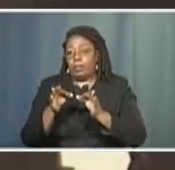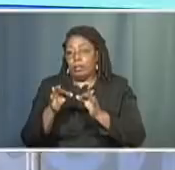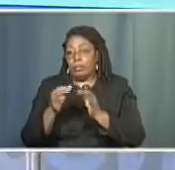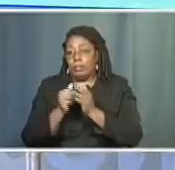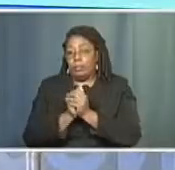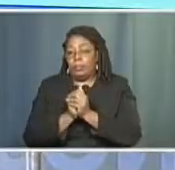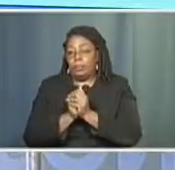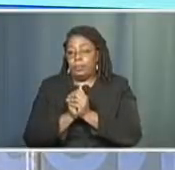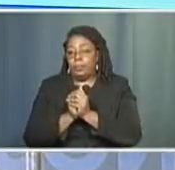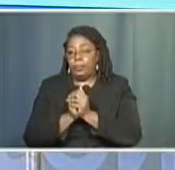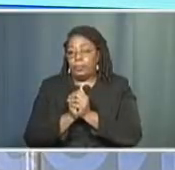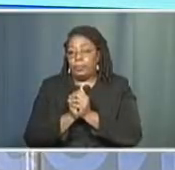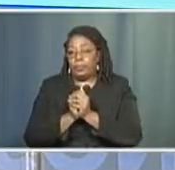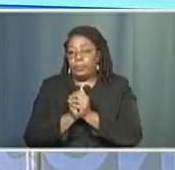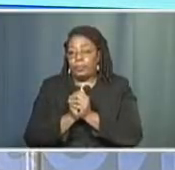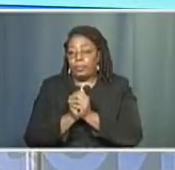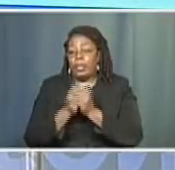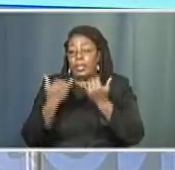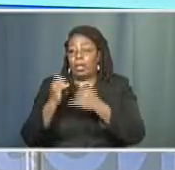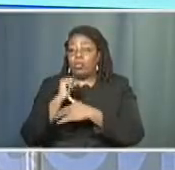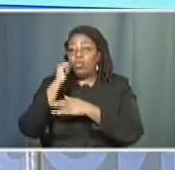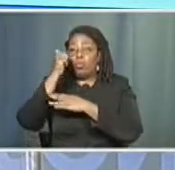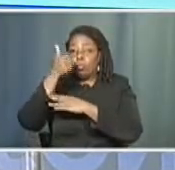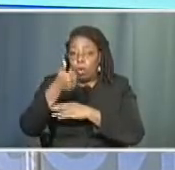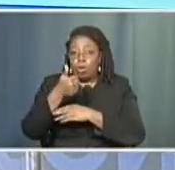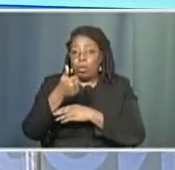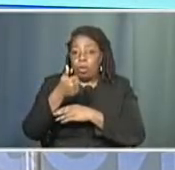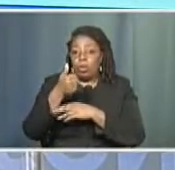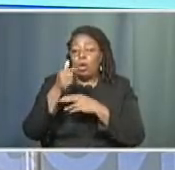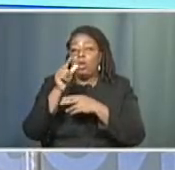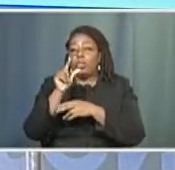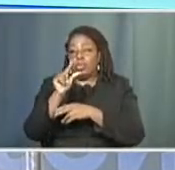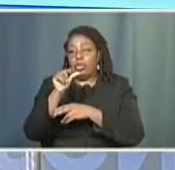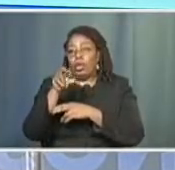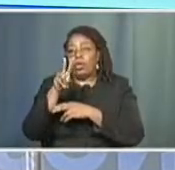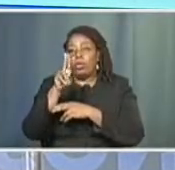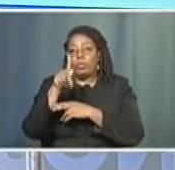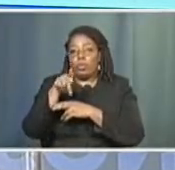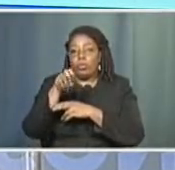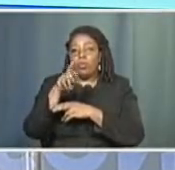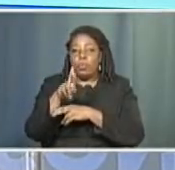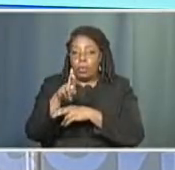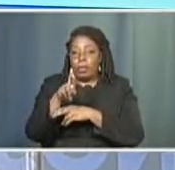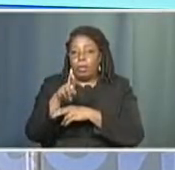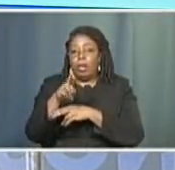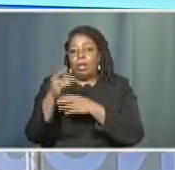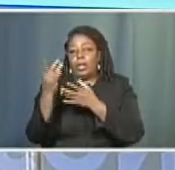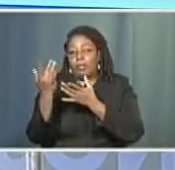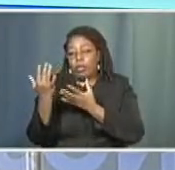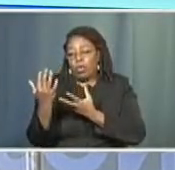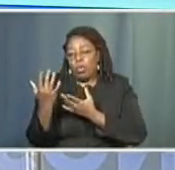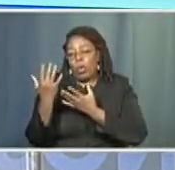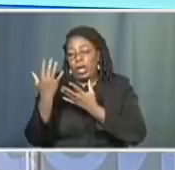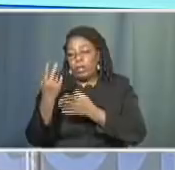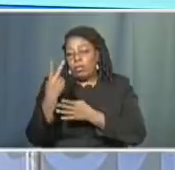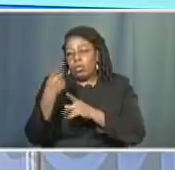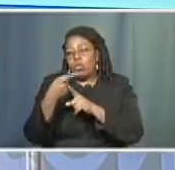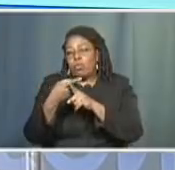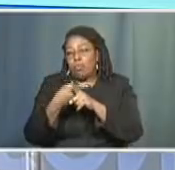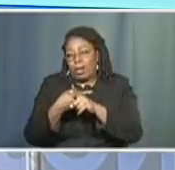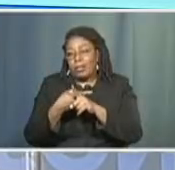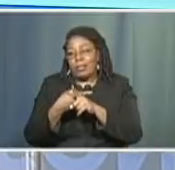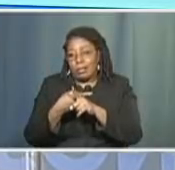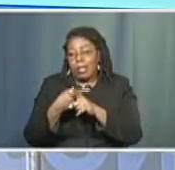trial. Well, come tomorrow, you grouper lovers out there will have to wait another 2 months before getting a fresh catch of